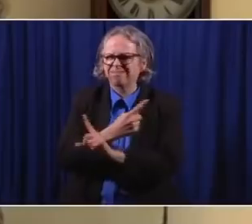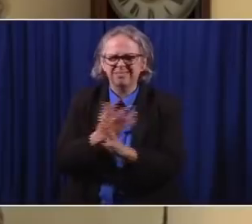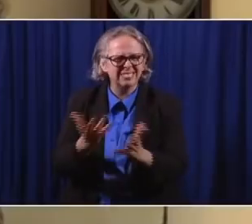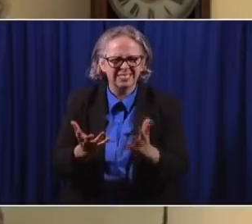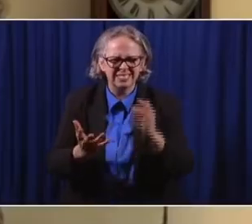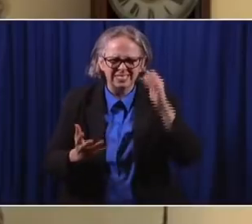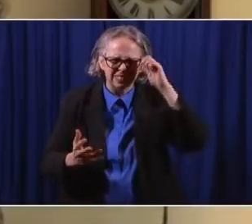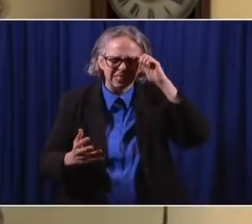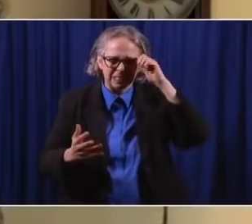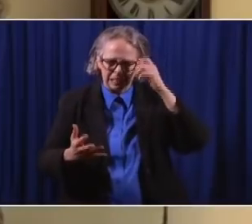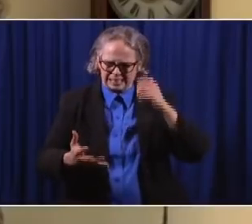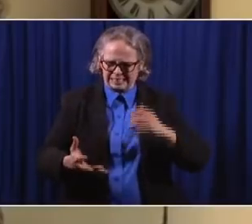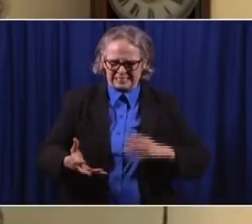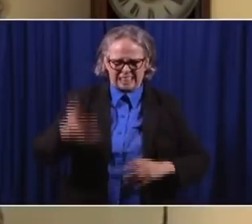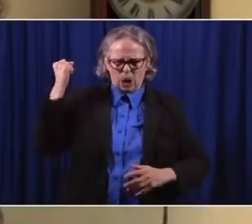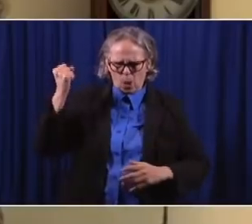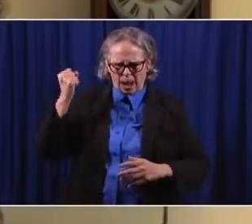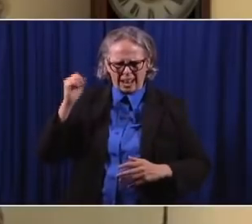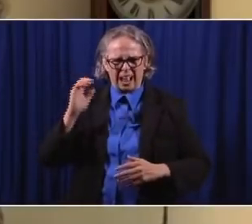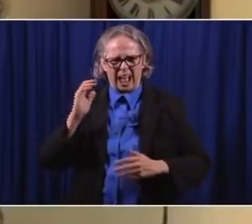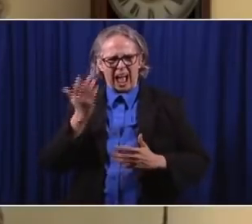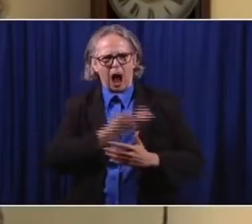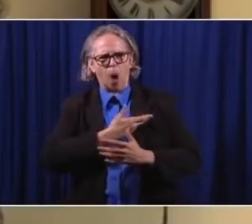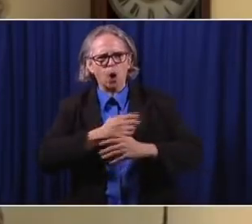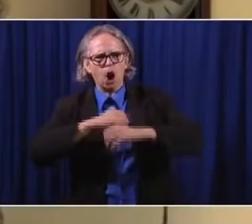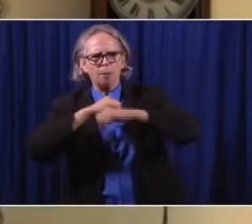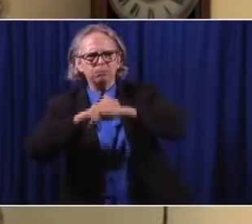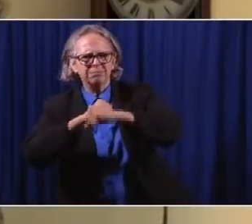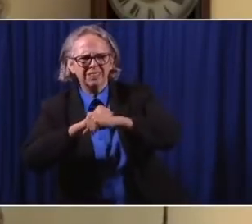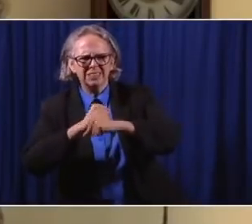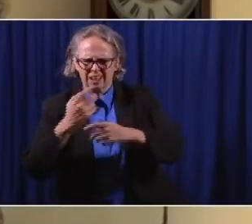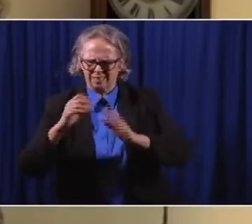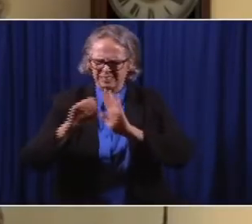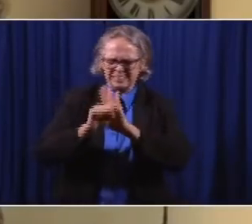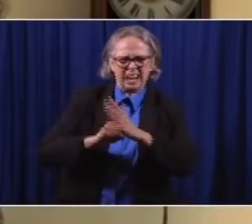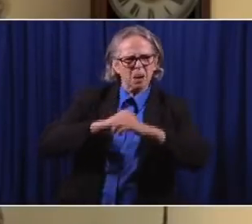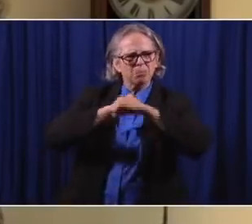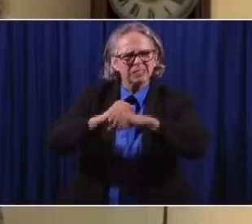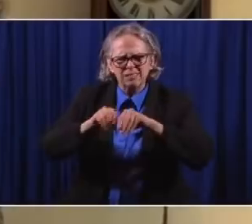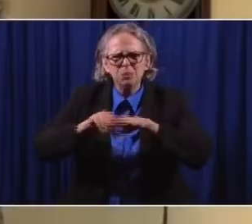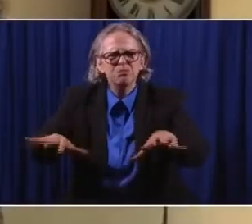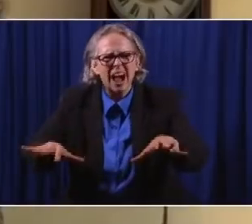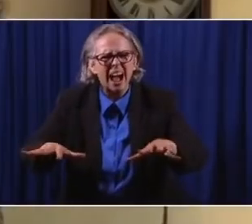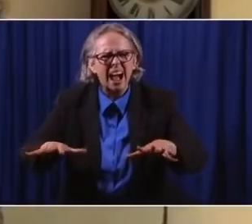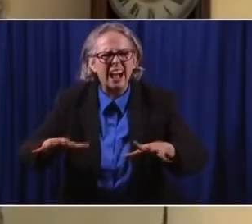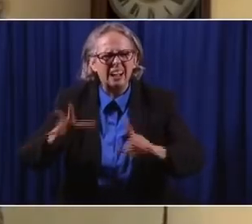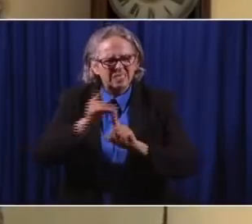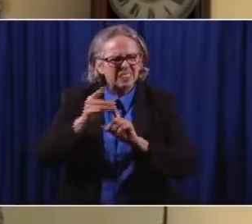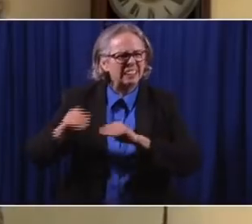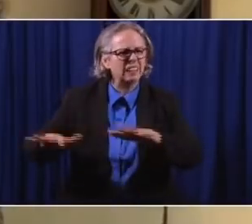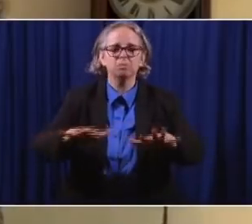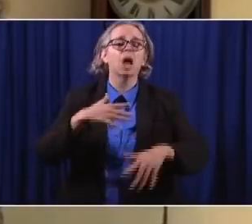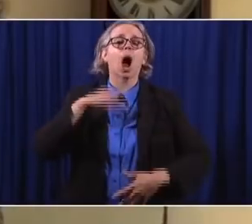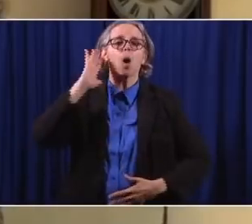against this kind of spread and attack. So no, I will certainly veto the bill.